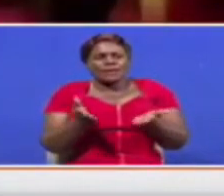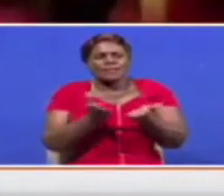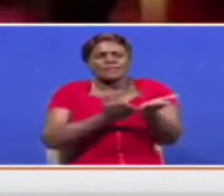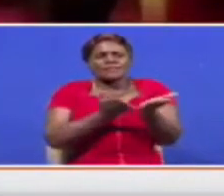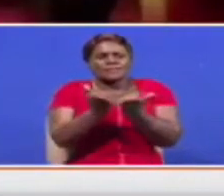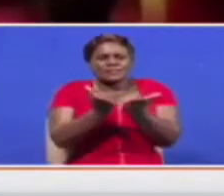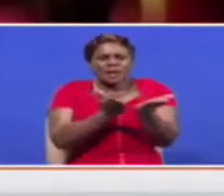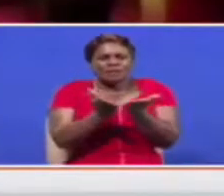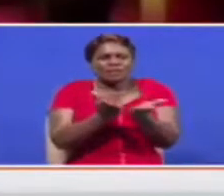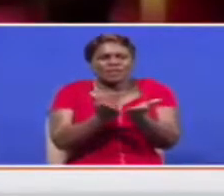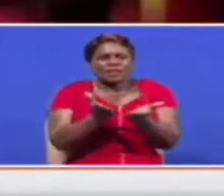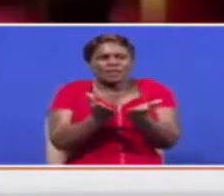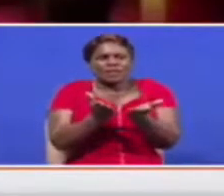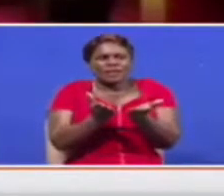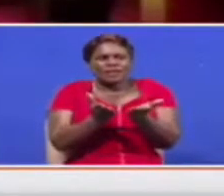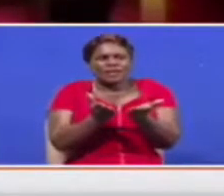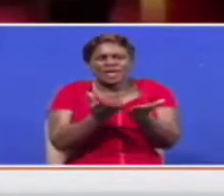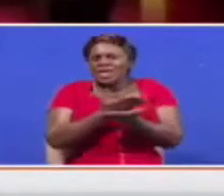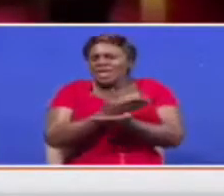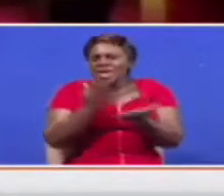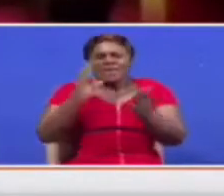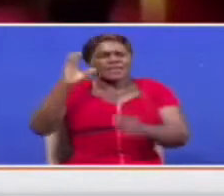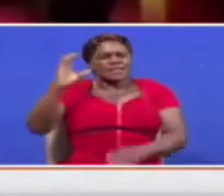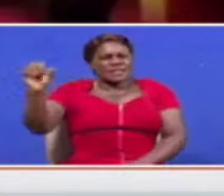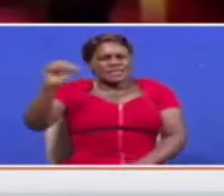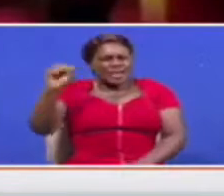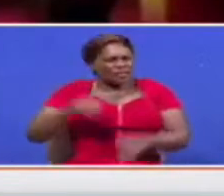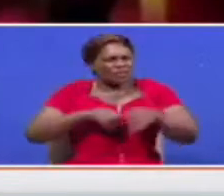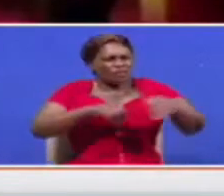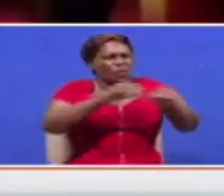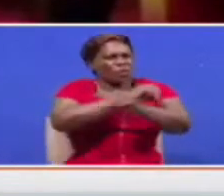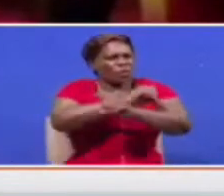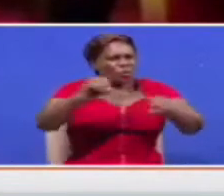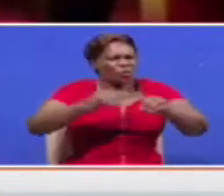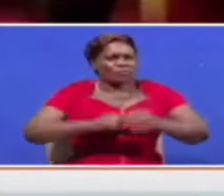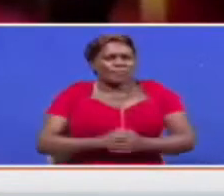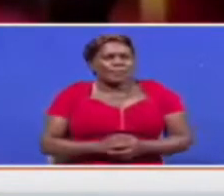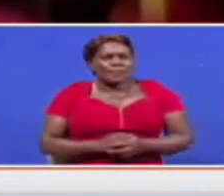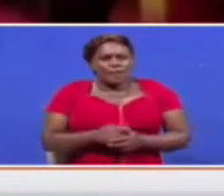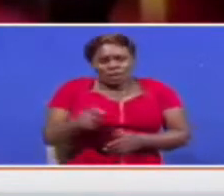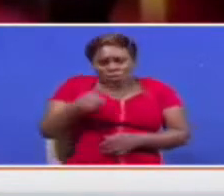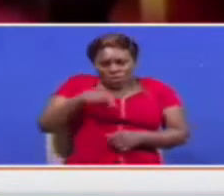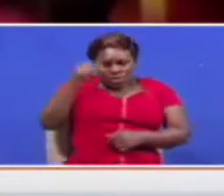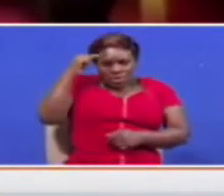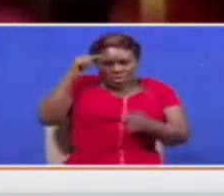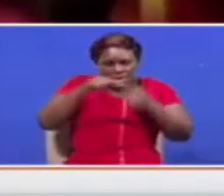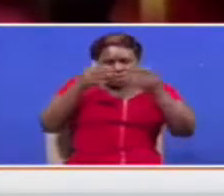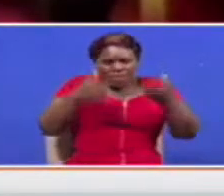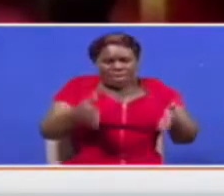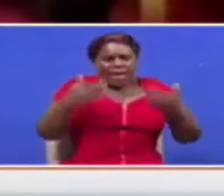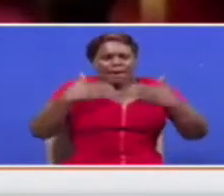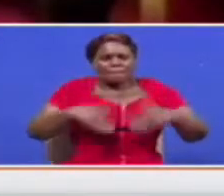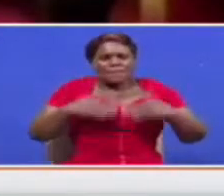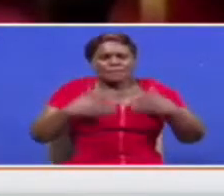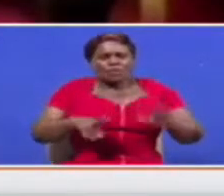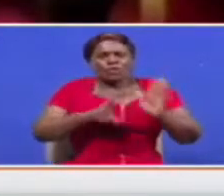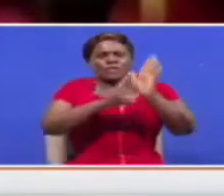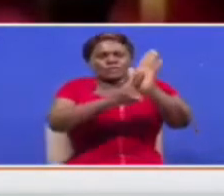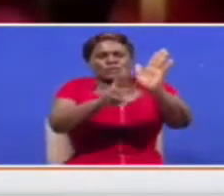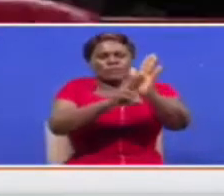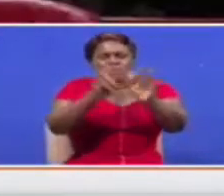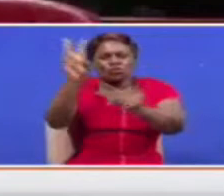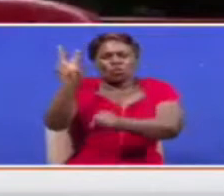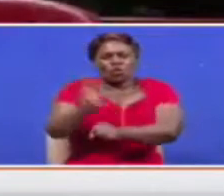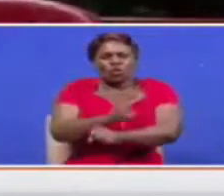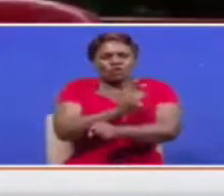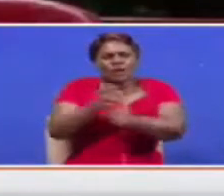serving at the whim of any cabinet secretary. We are here as the people's representatives to